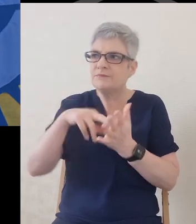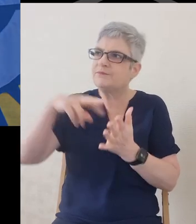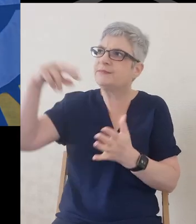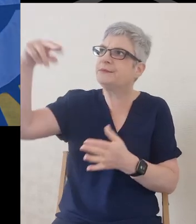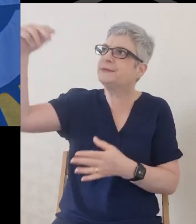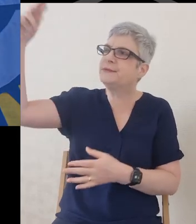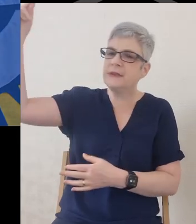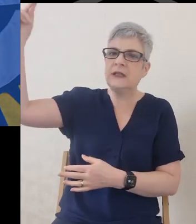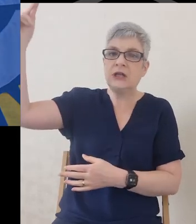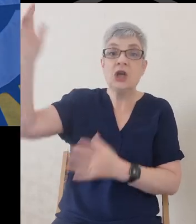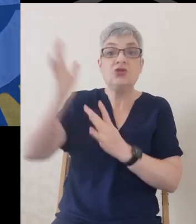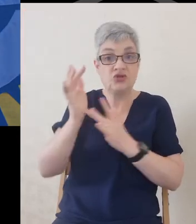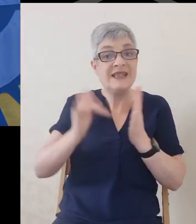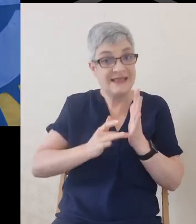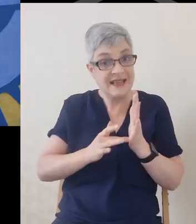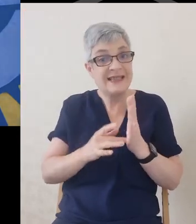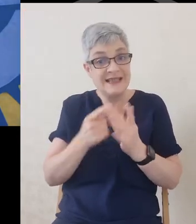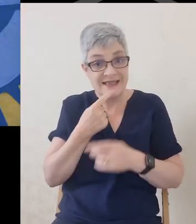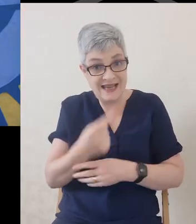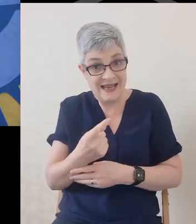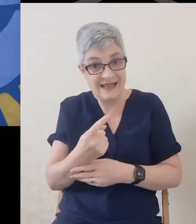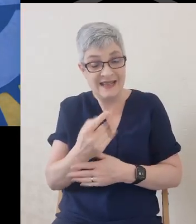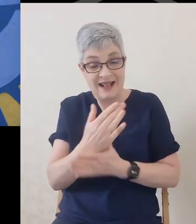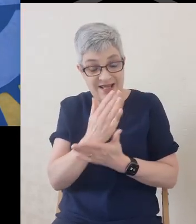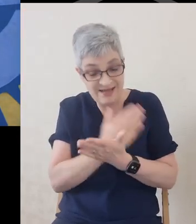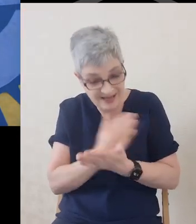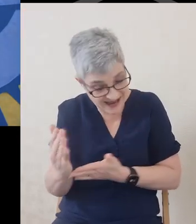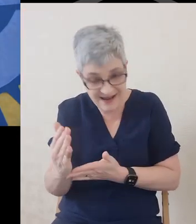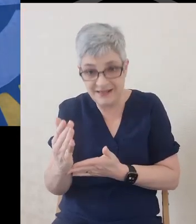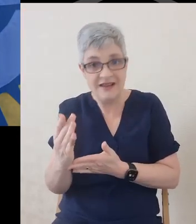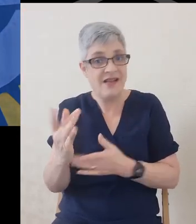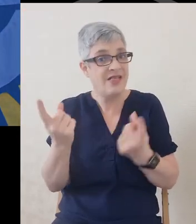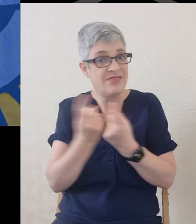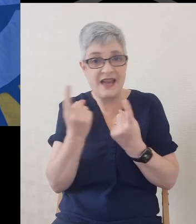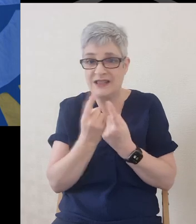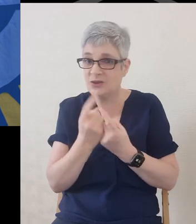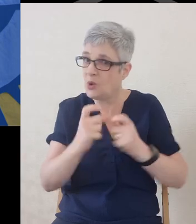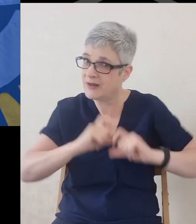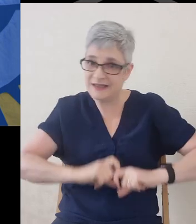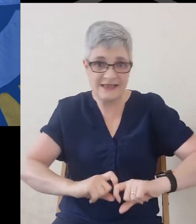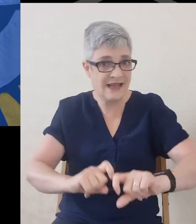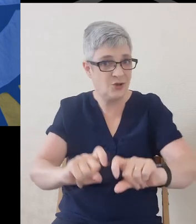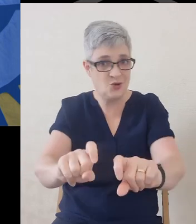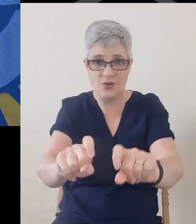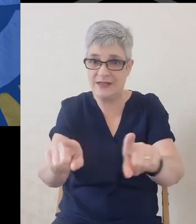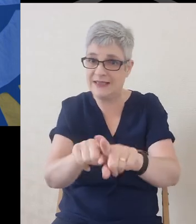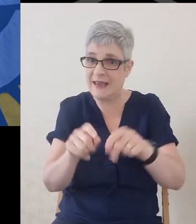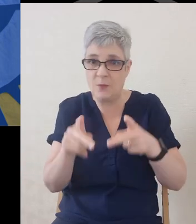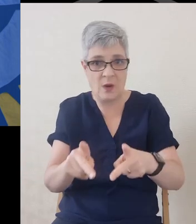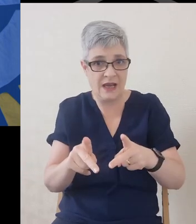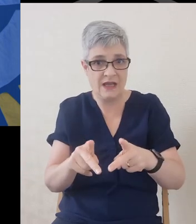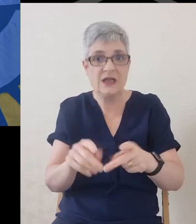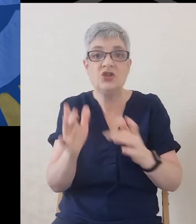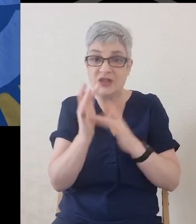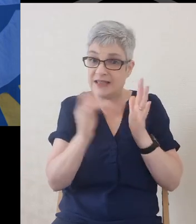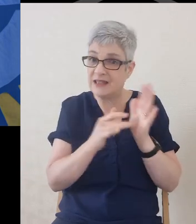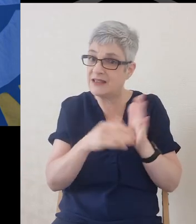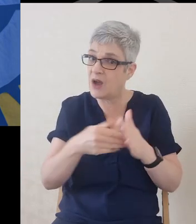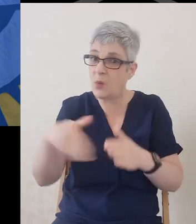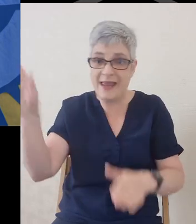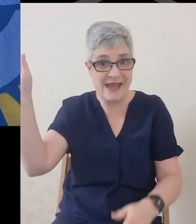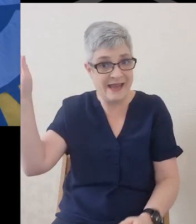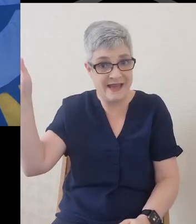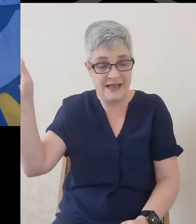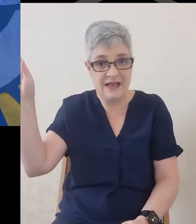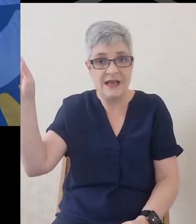ascension, Jesus was making it plain that things were not going to go on like that. He was going away. And he was going to